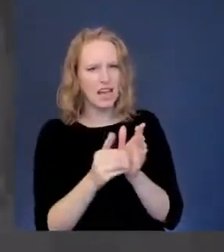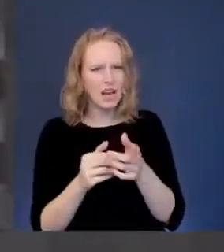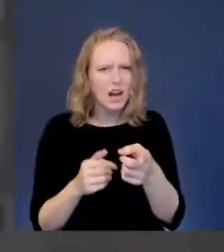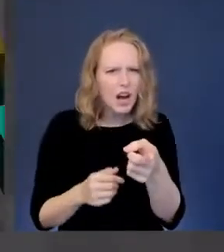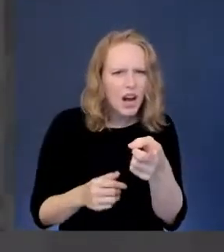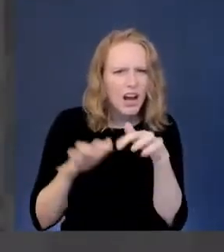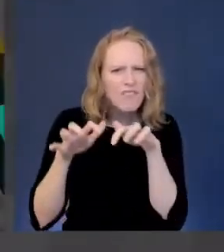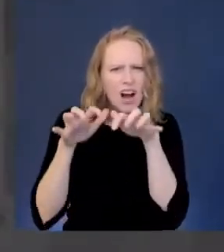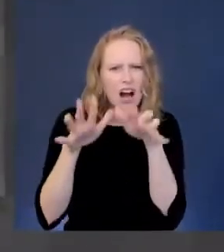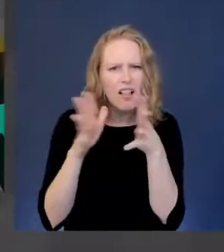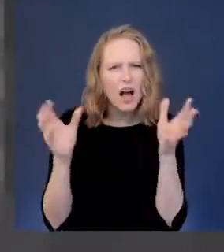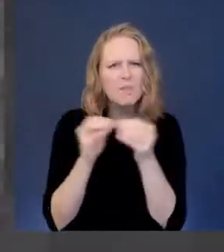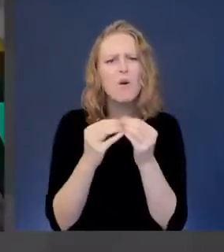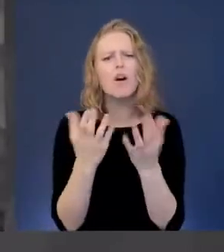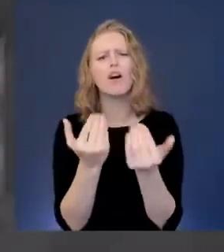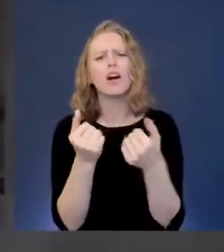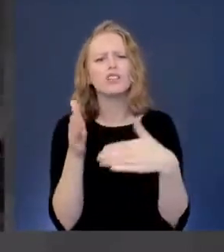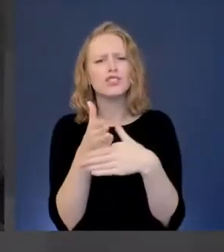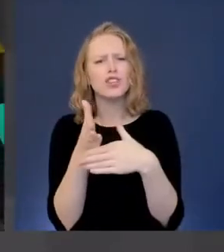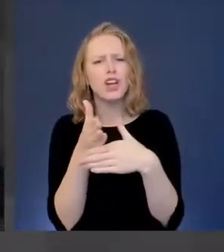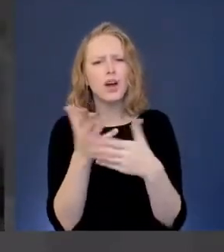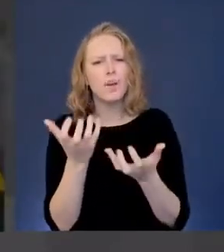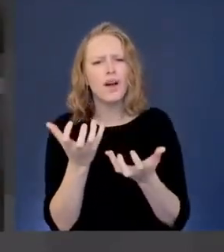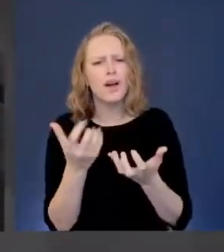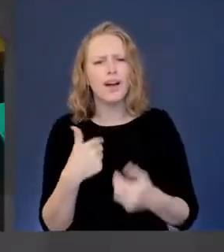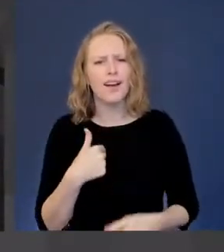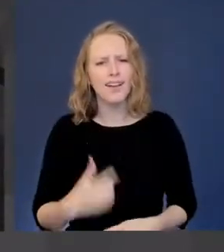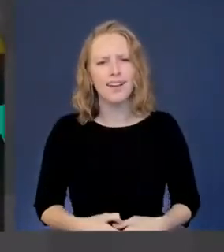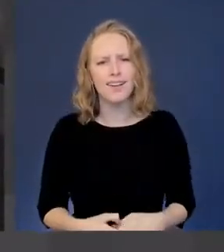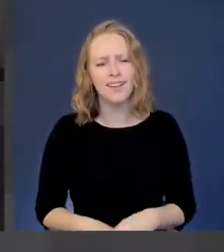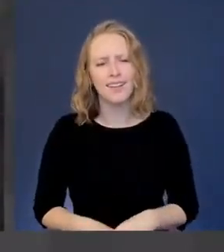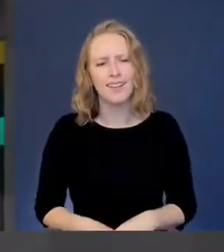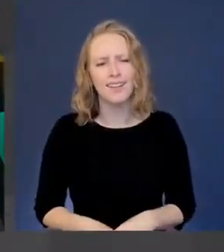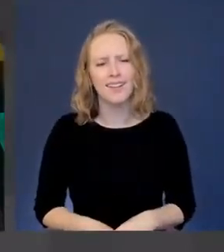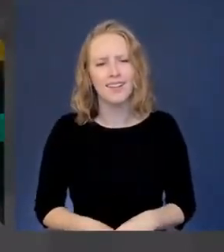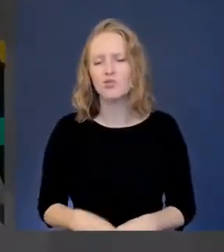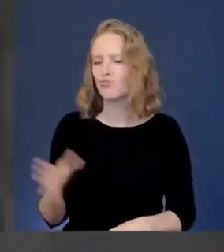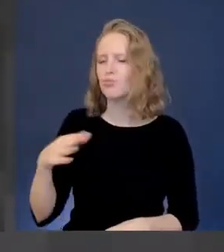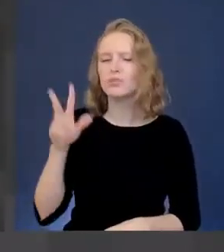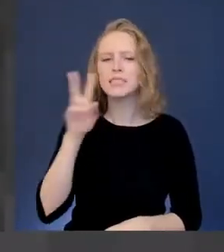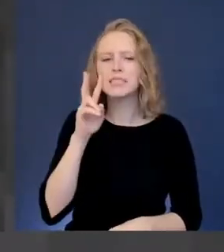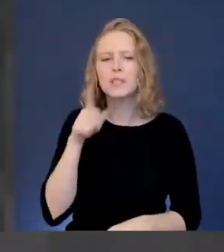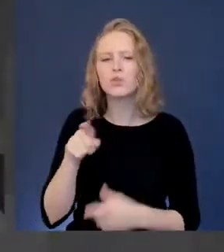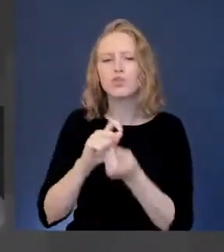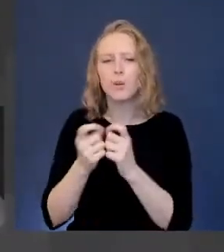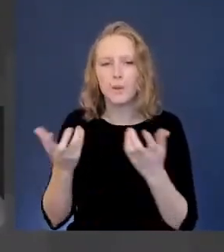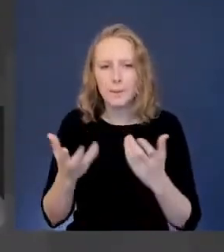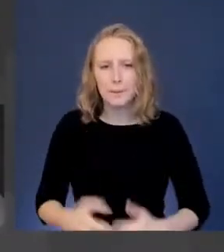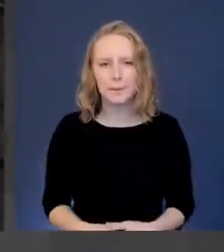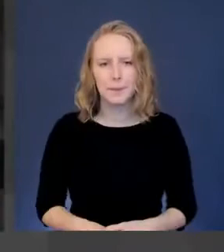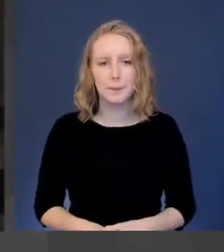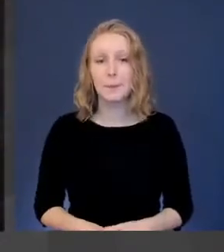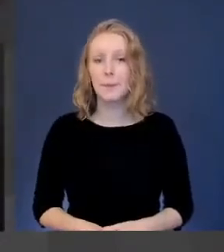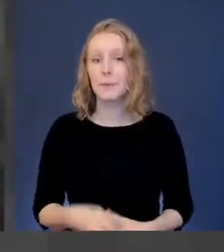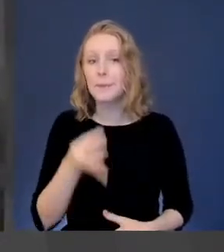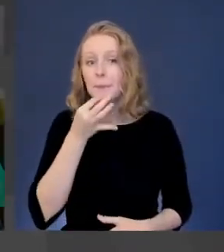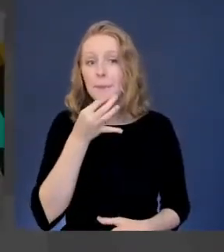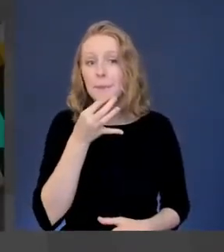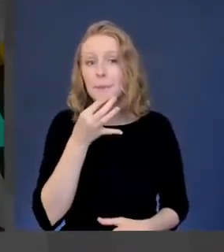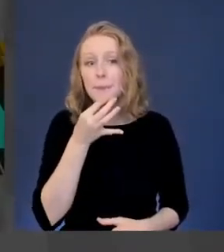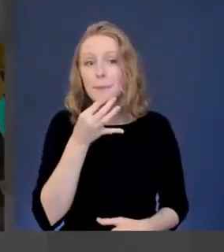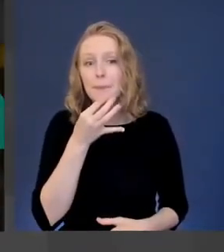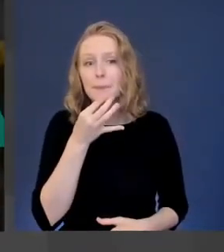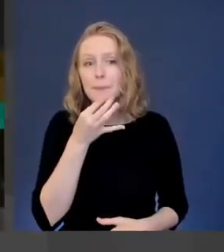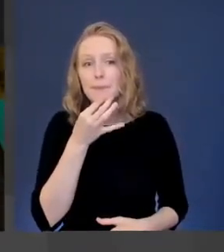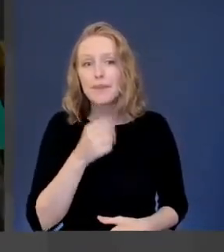some. Oh yeah. Share take the some, wealth, man. Yeah, for Share sure, the for sure. wealth. Yeah, take some. Let's see what you become. Oh, I'm about to morph. I know it. One more.